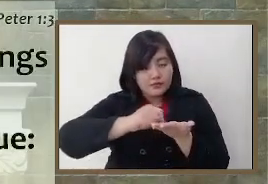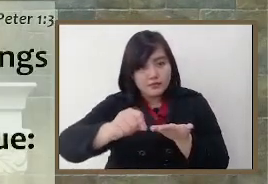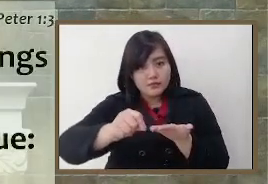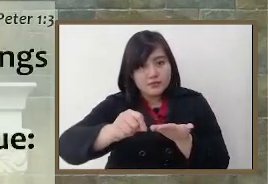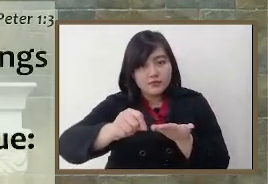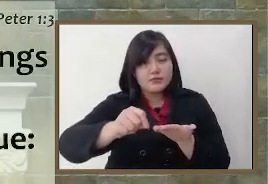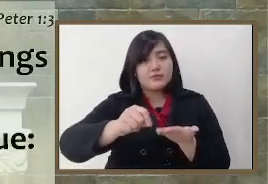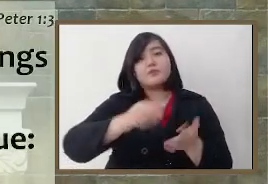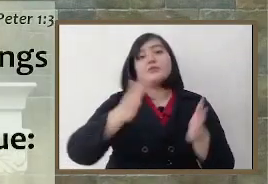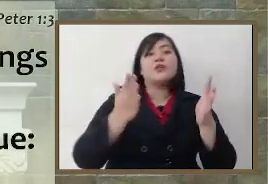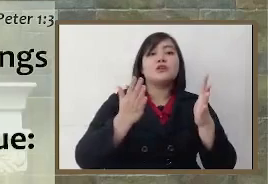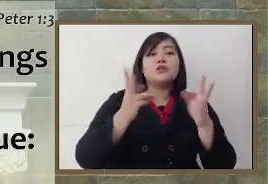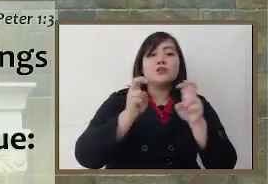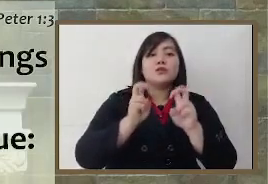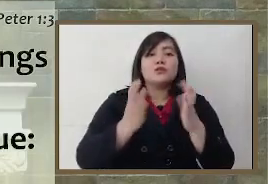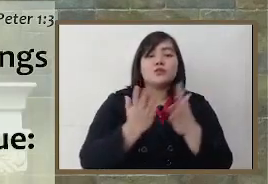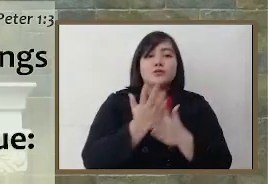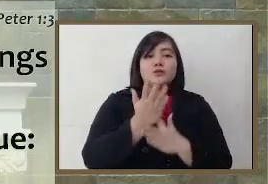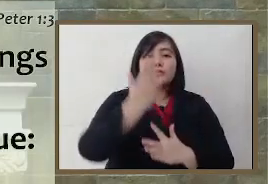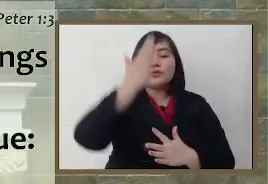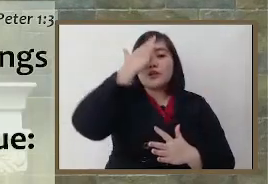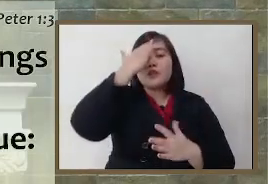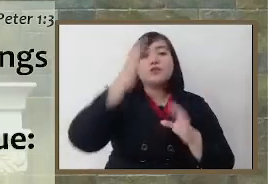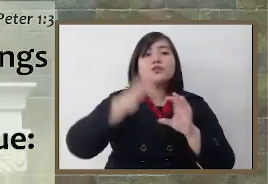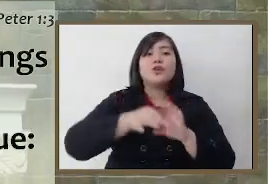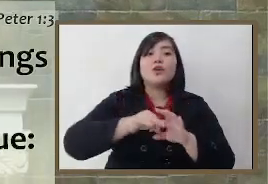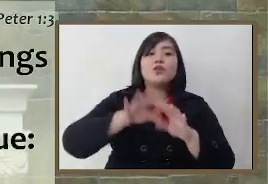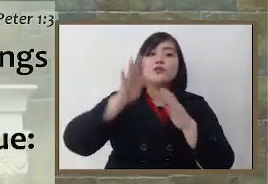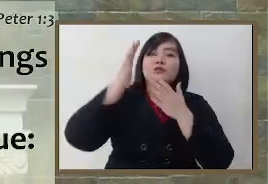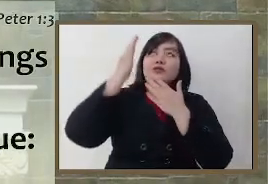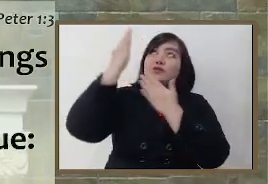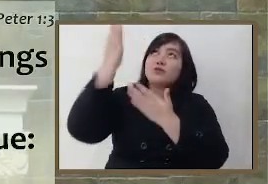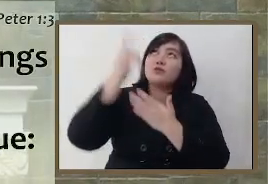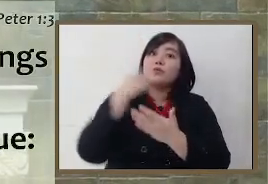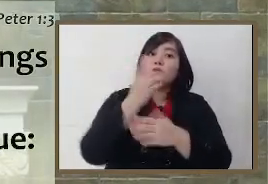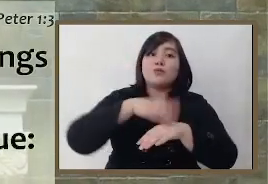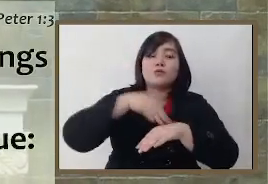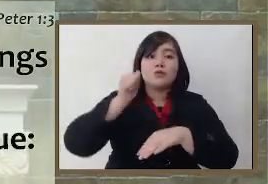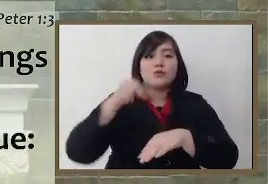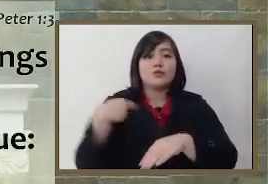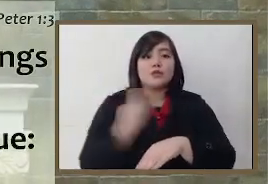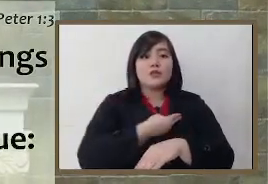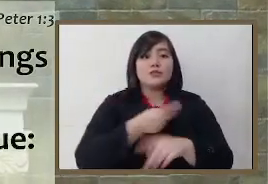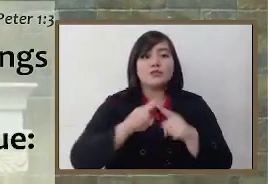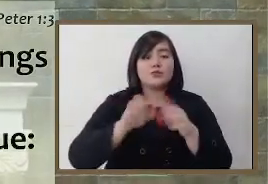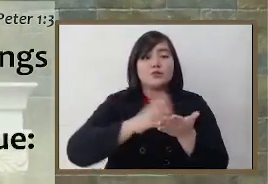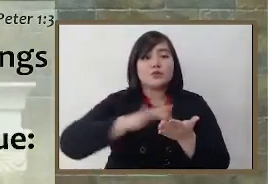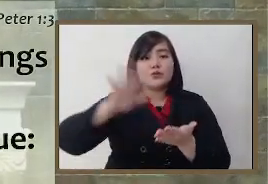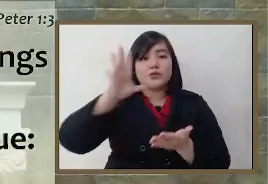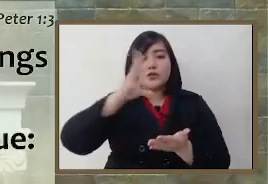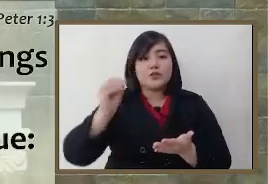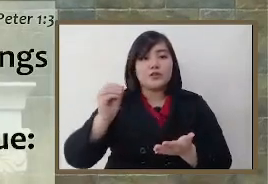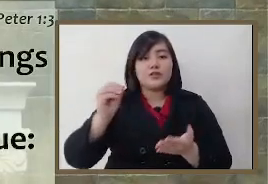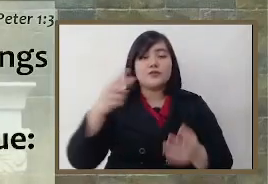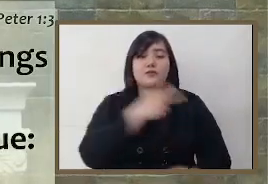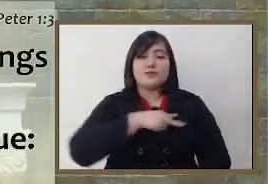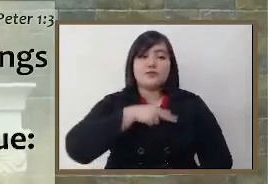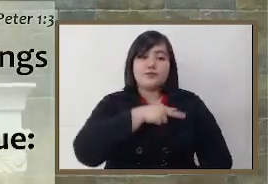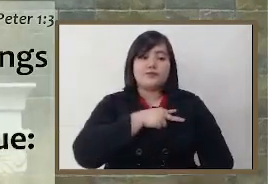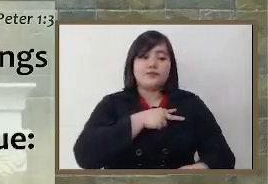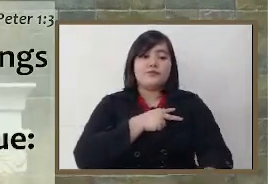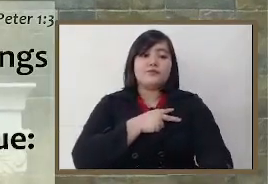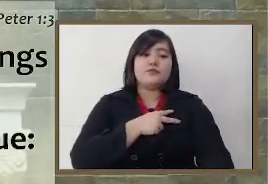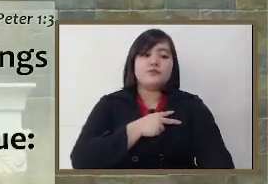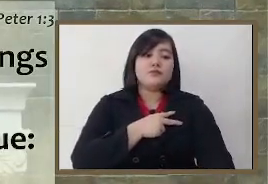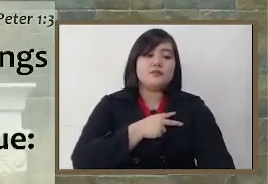yung through the knowledge of Him that hath called us to glory and virtue. Alright?